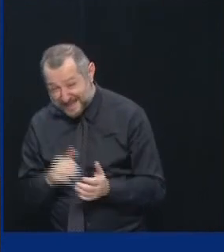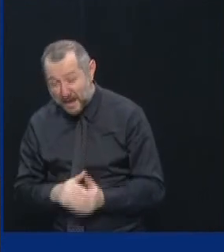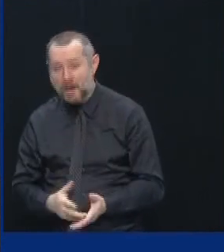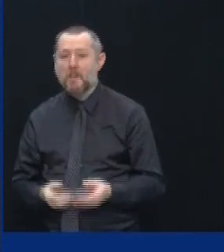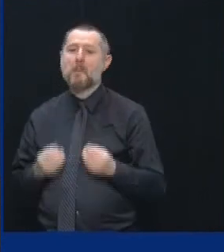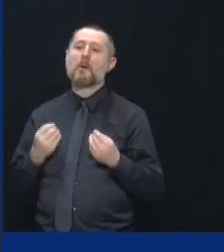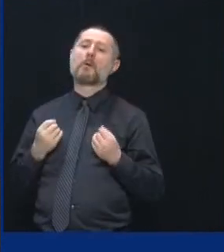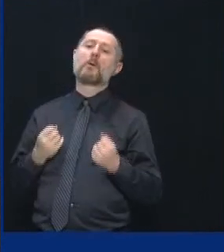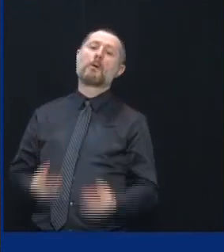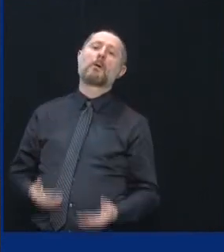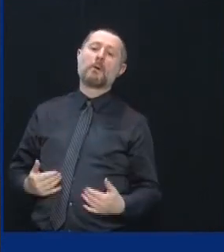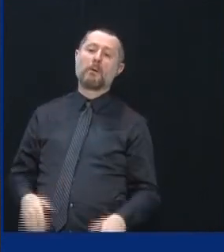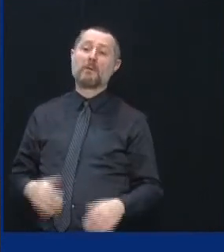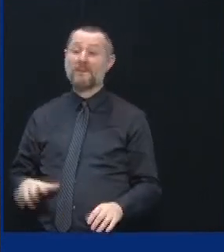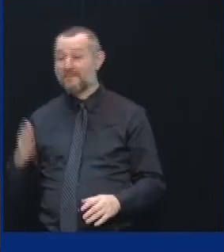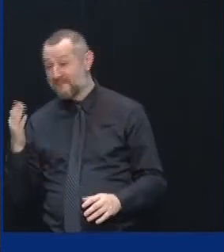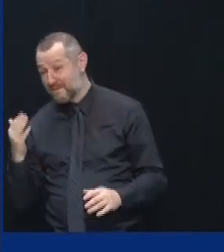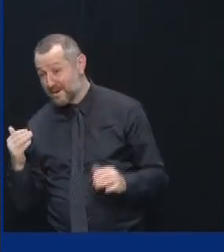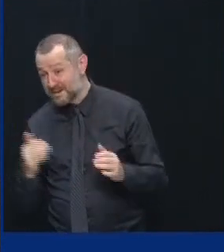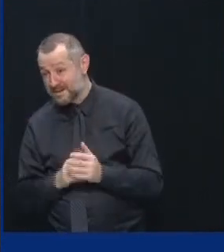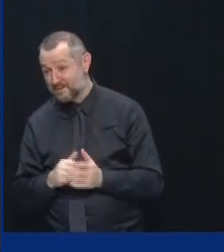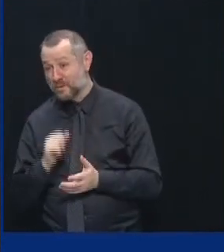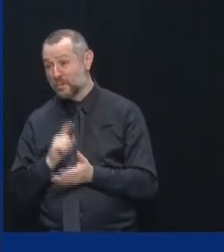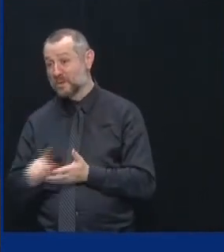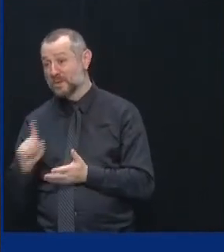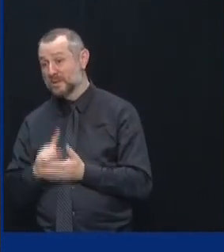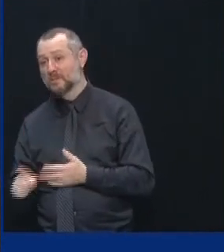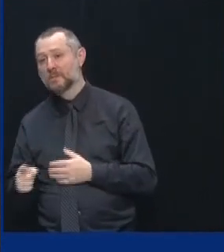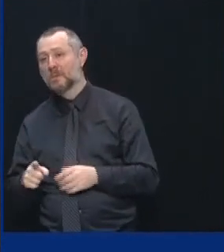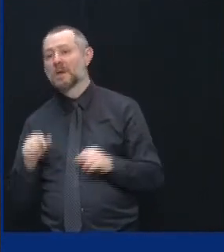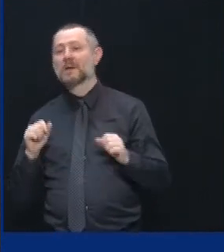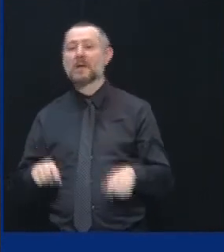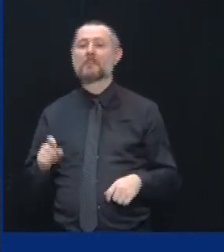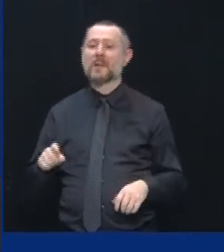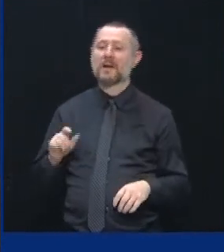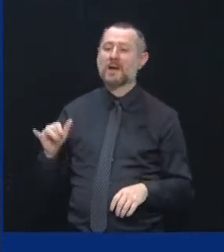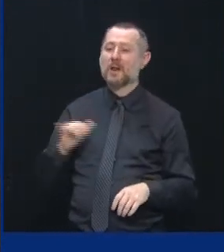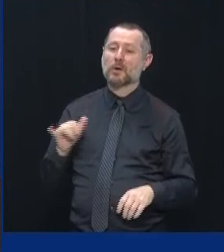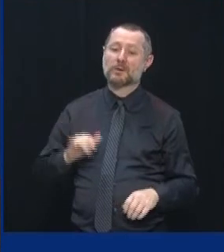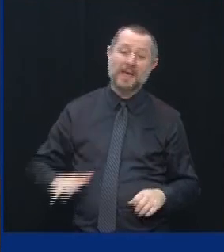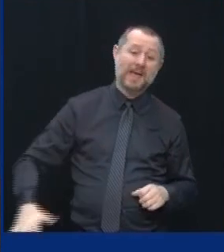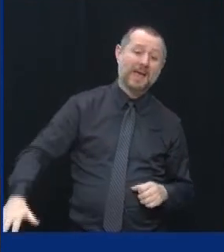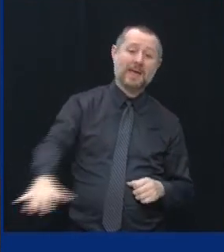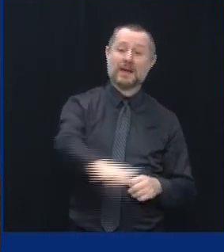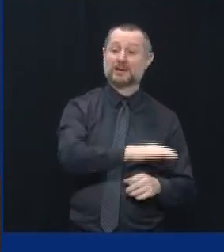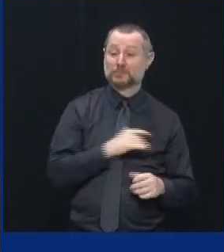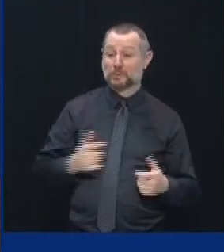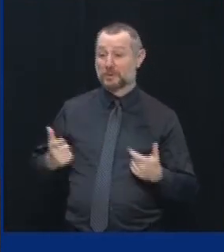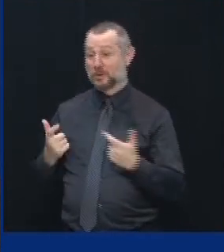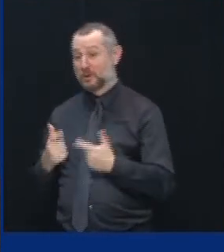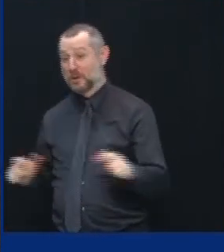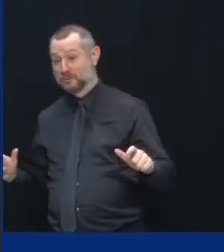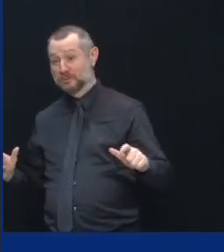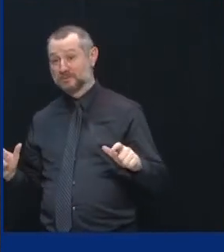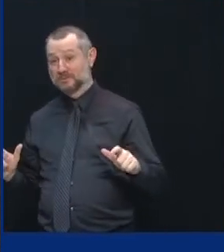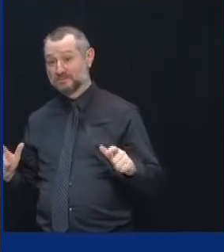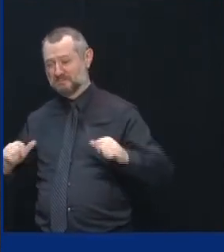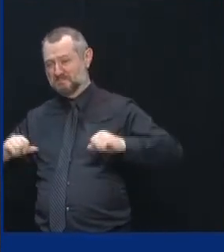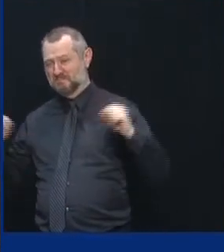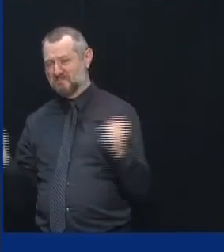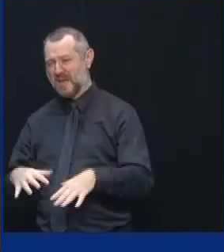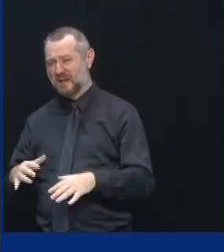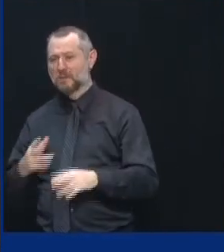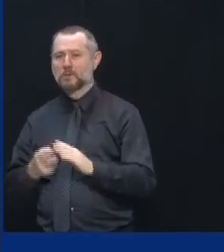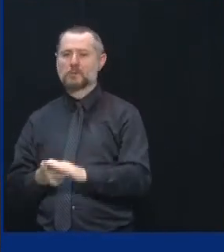per week. So you need a catchment area, if you will, that is large. And that's the county. And that's also how the federal